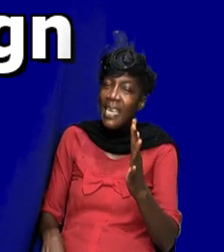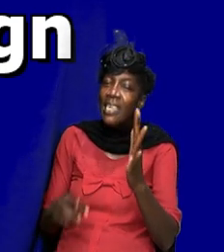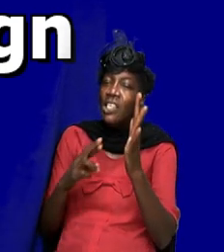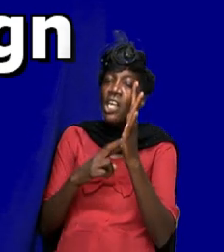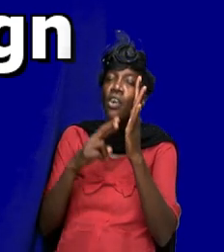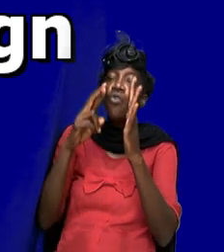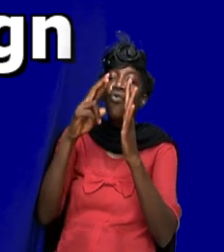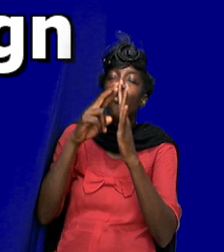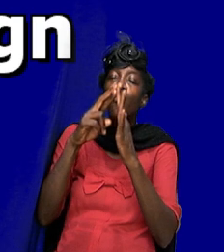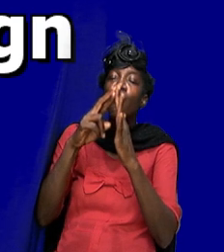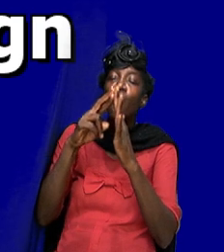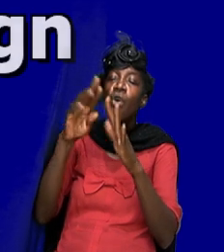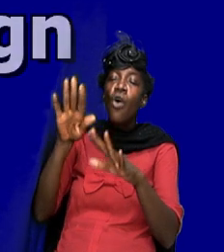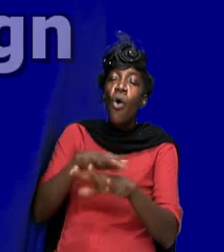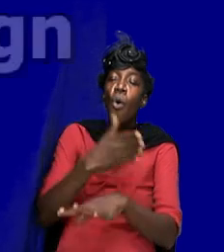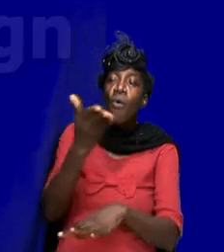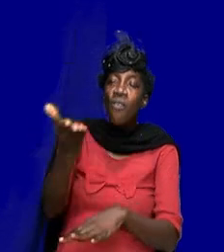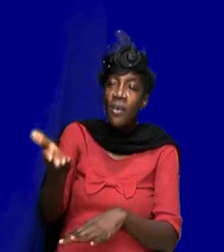them.